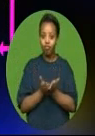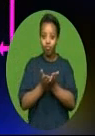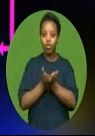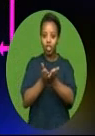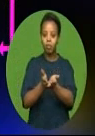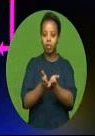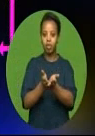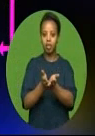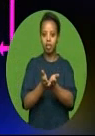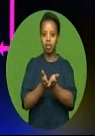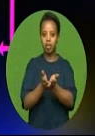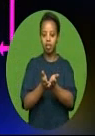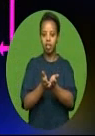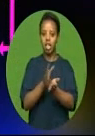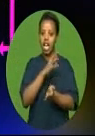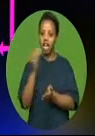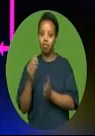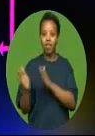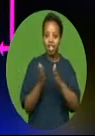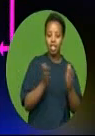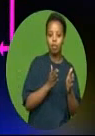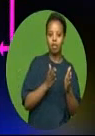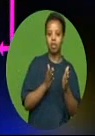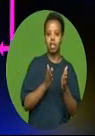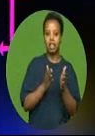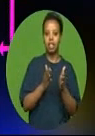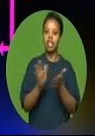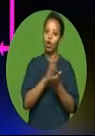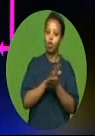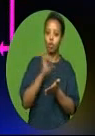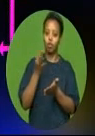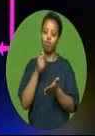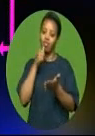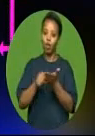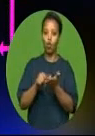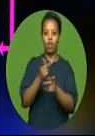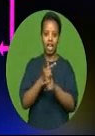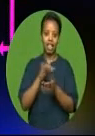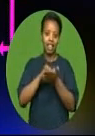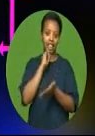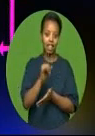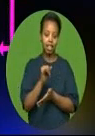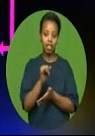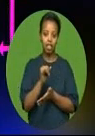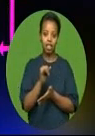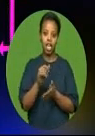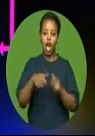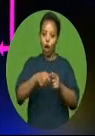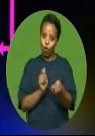goods, then assembles the documents in the letter of credit, that is,